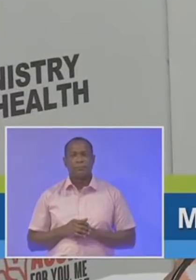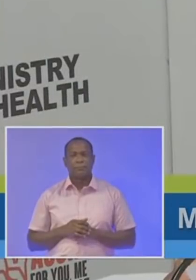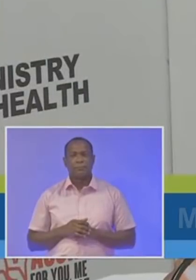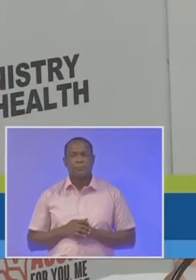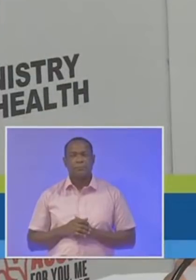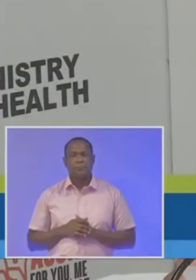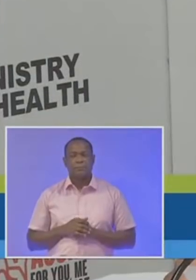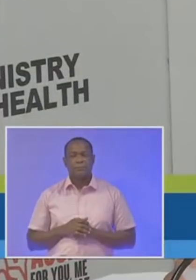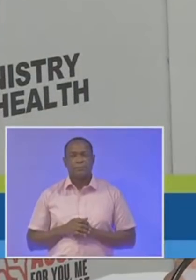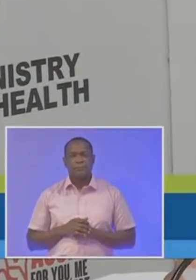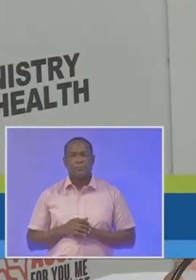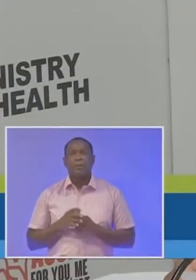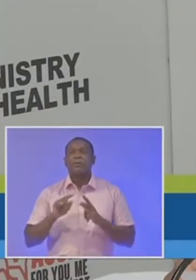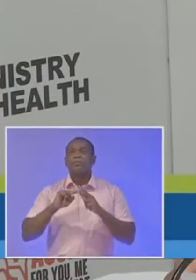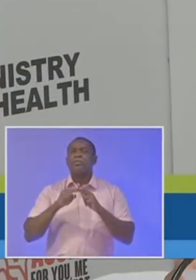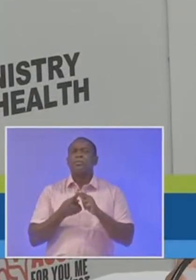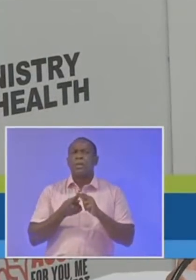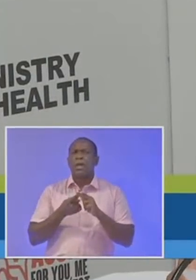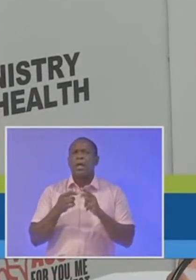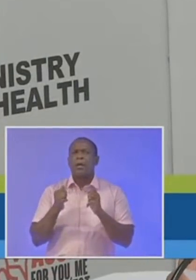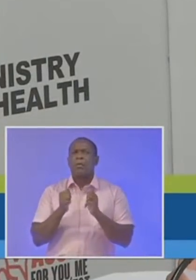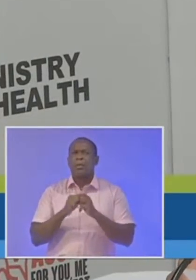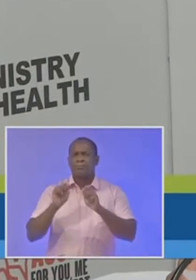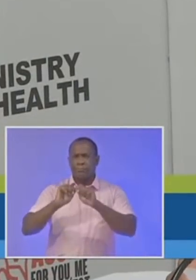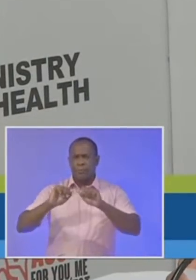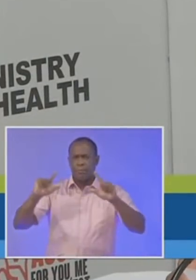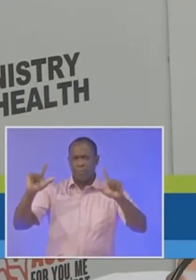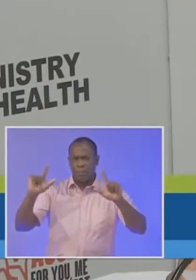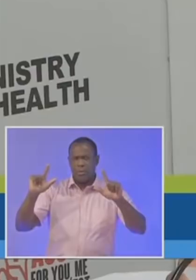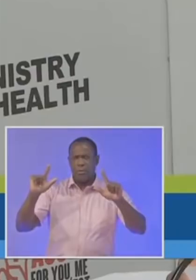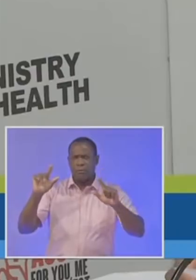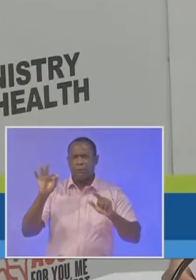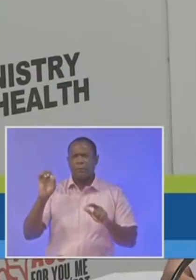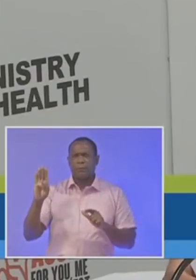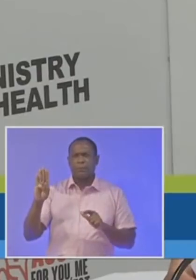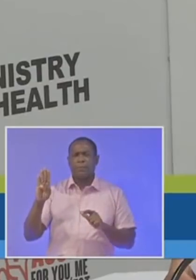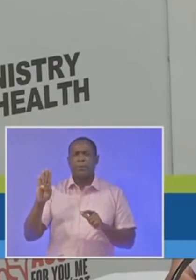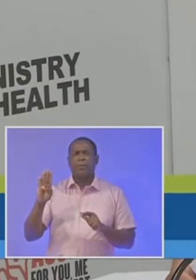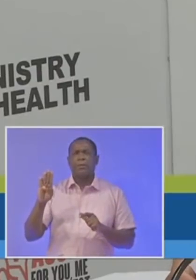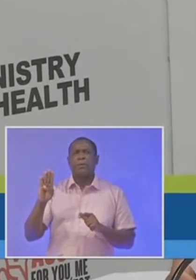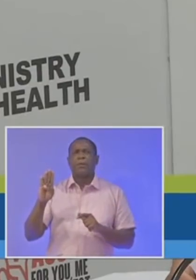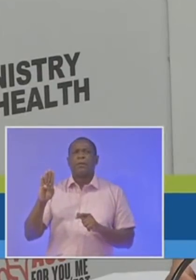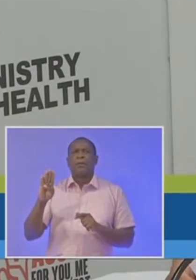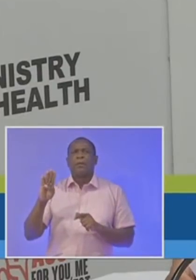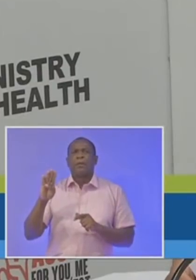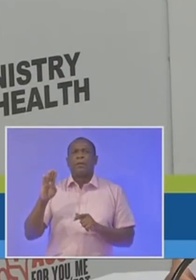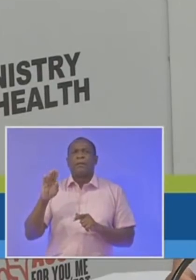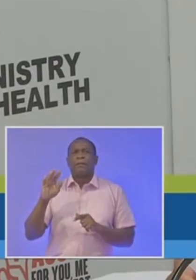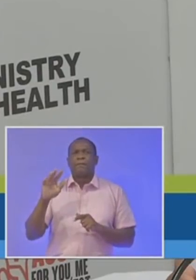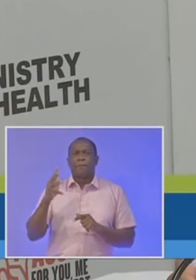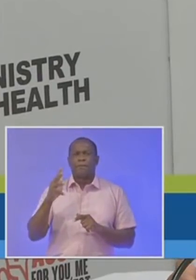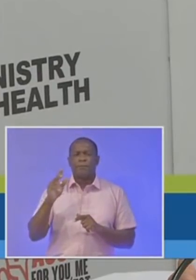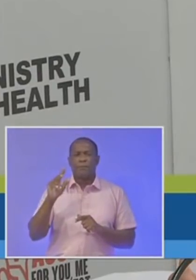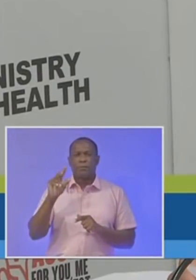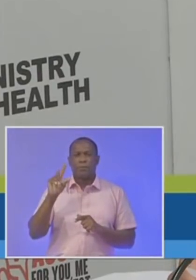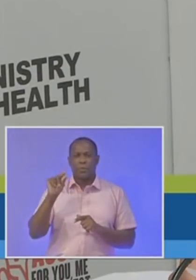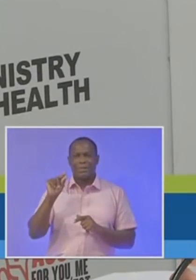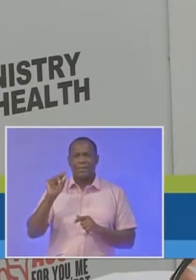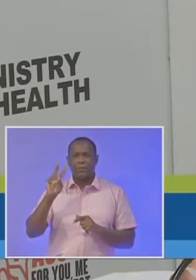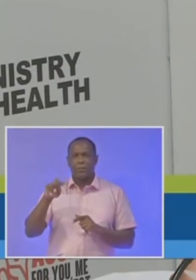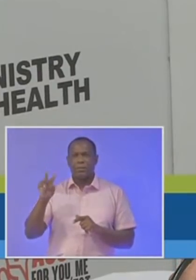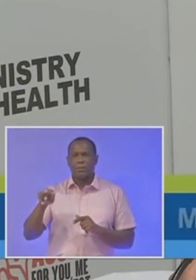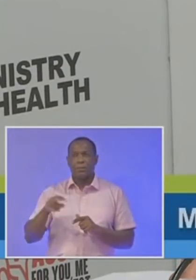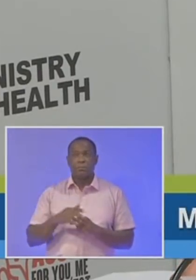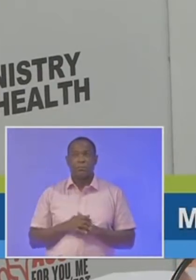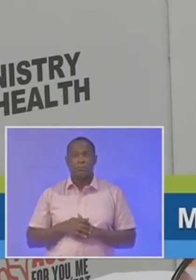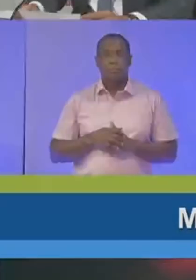public. So we'll begin with the dashboard for the 4th of February, 2022. So I'll leave the portion with vaccination status off. Honorable